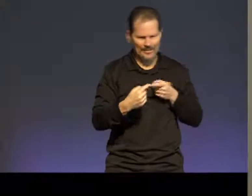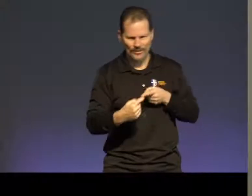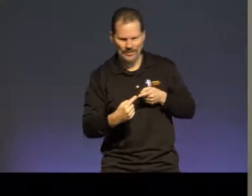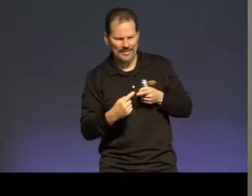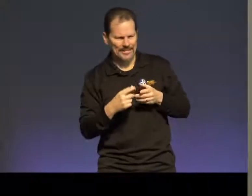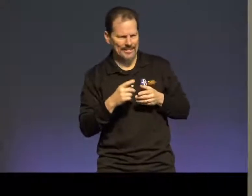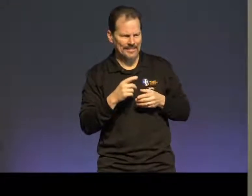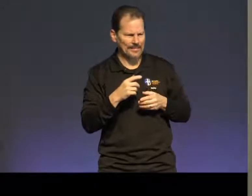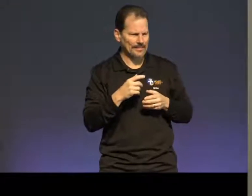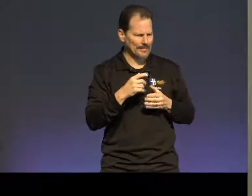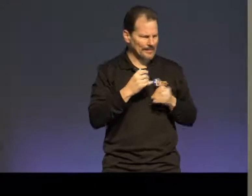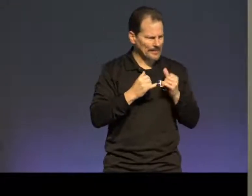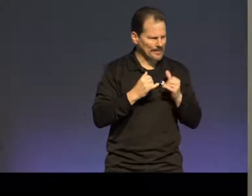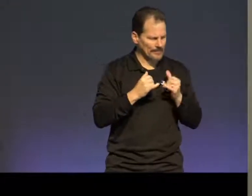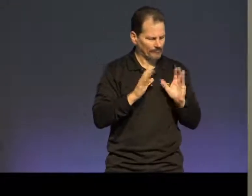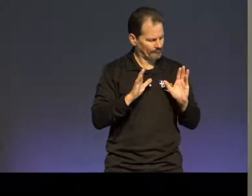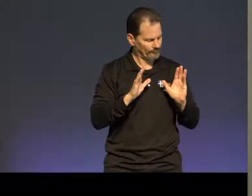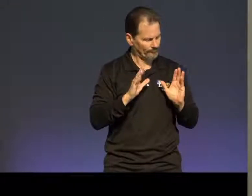all sufficient.